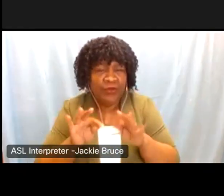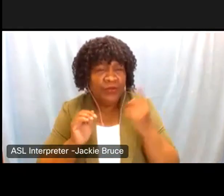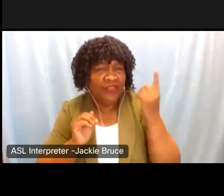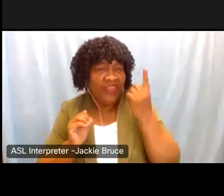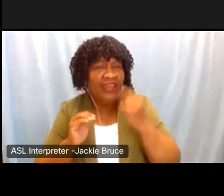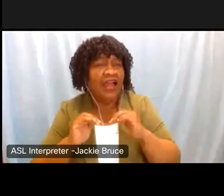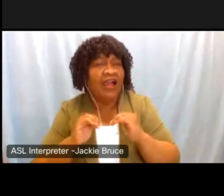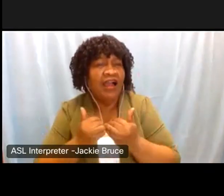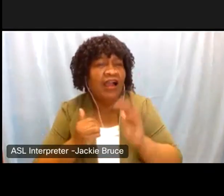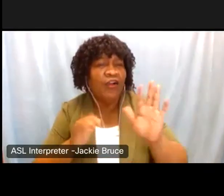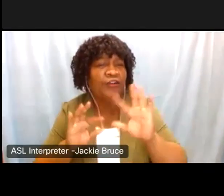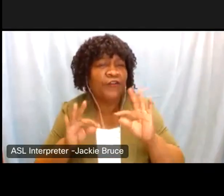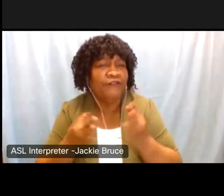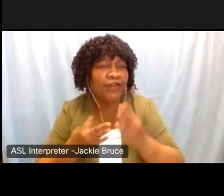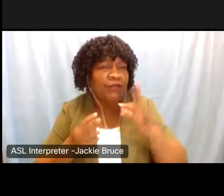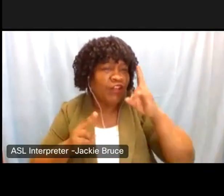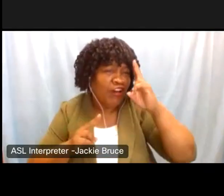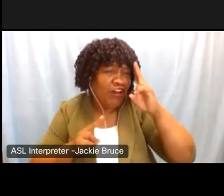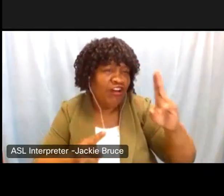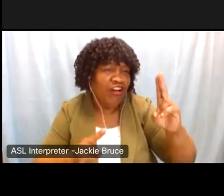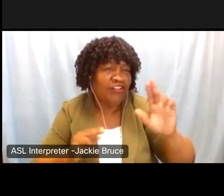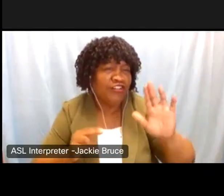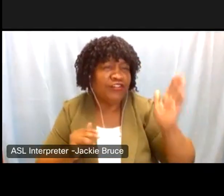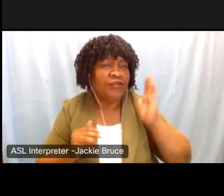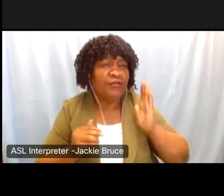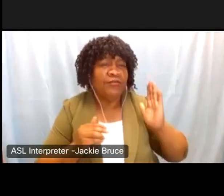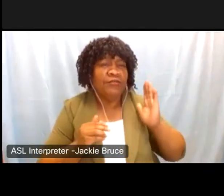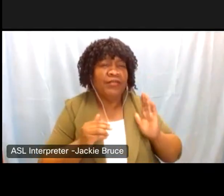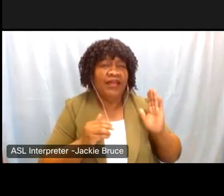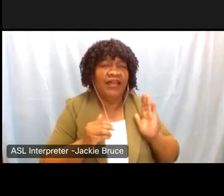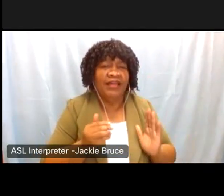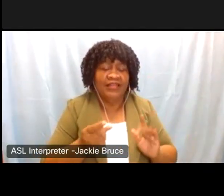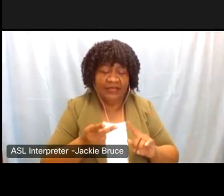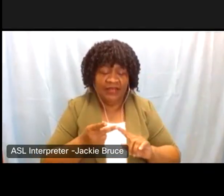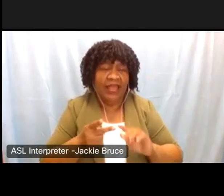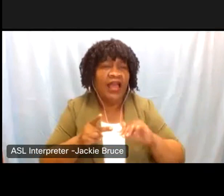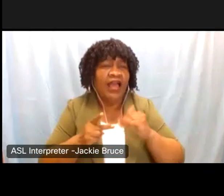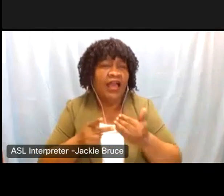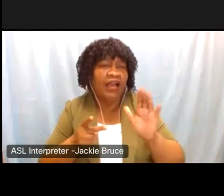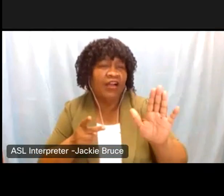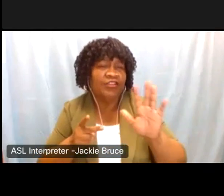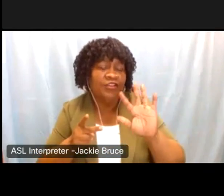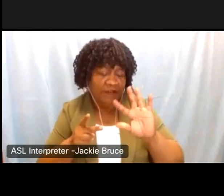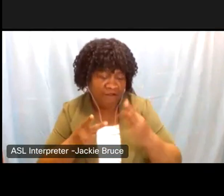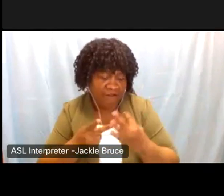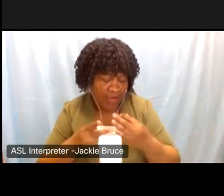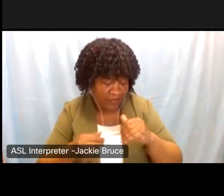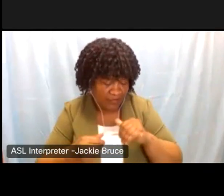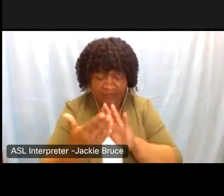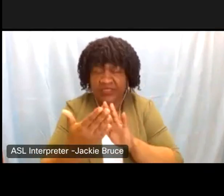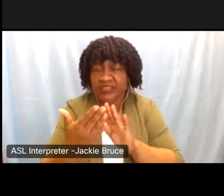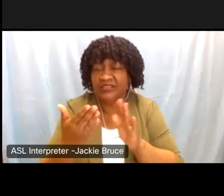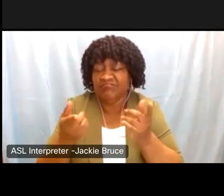your family honor the past? How does your family face the challenges of the